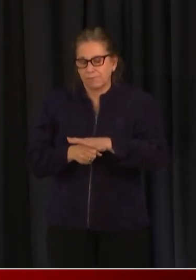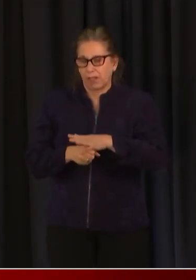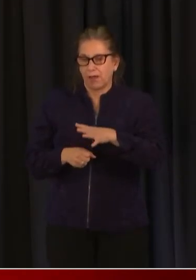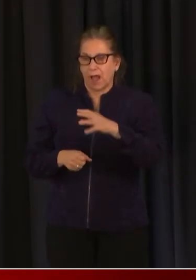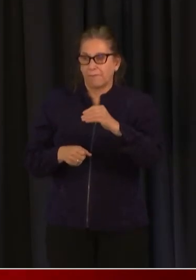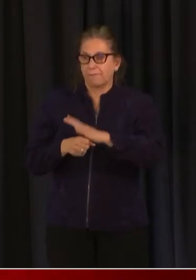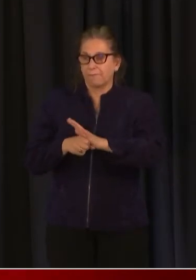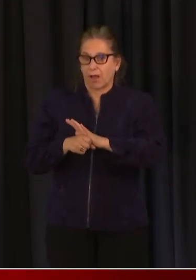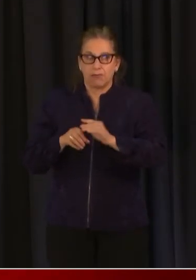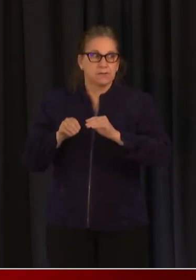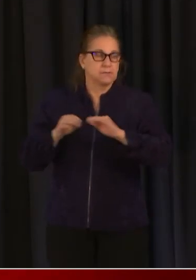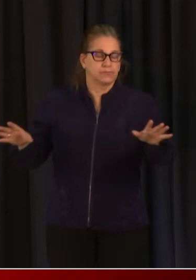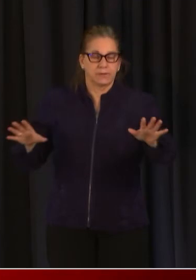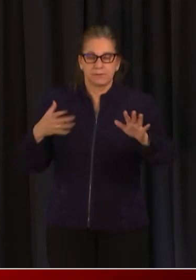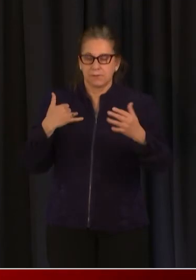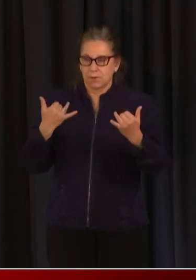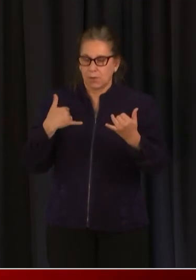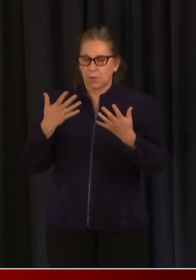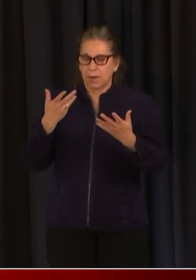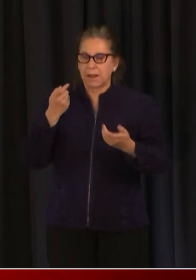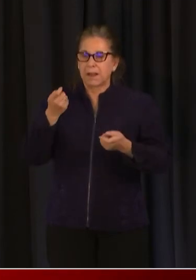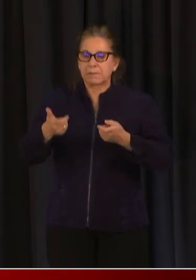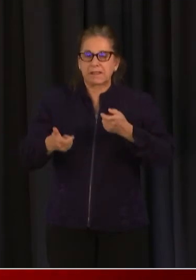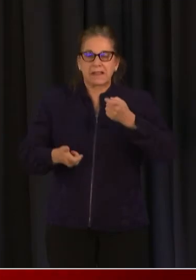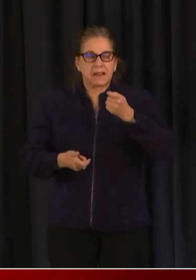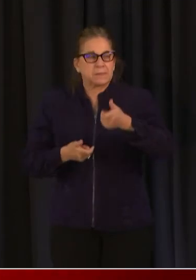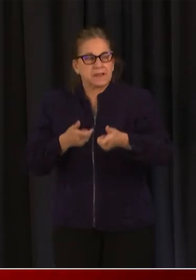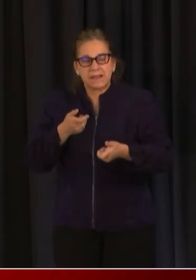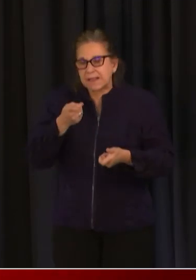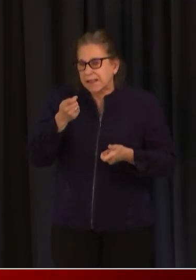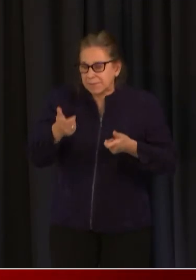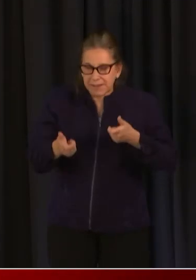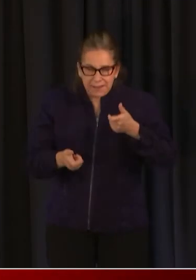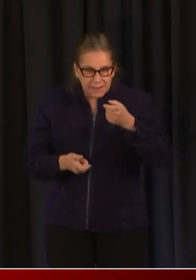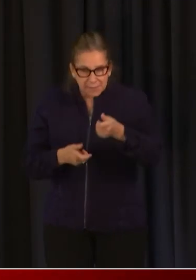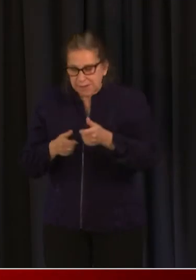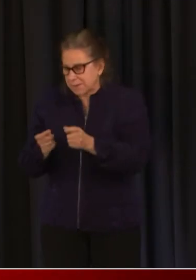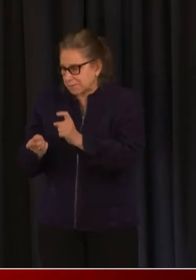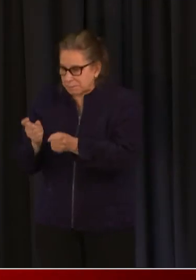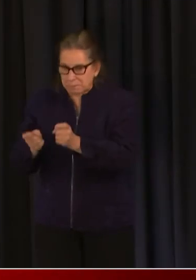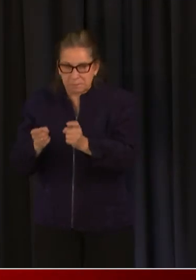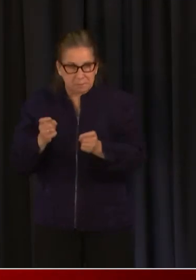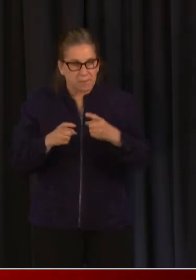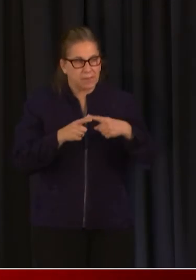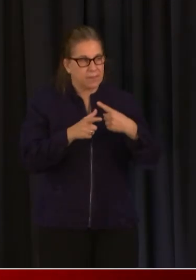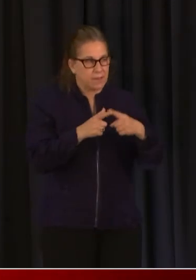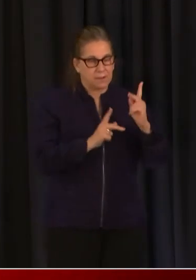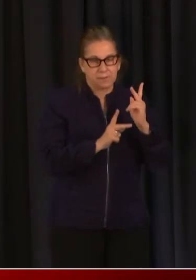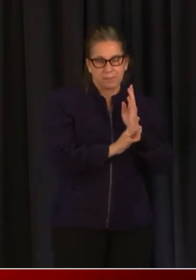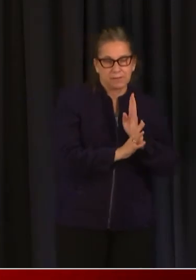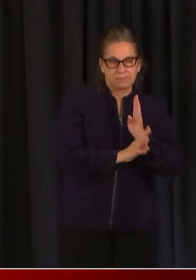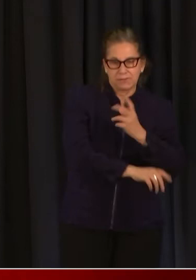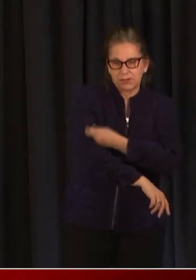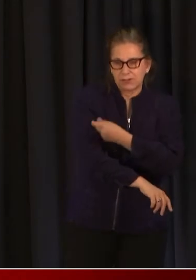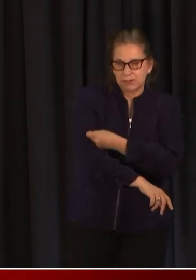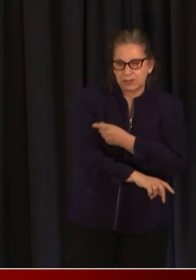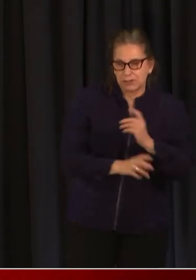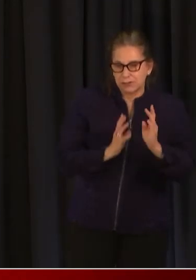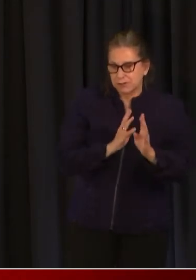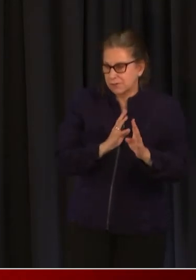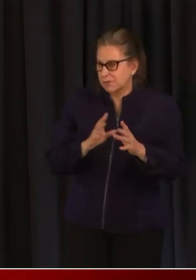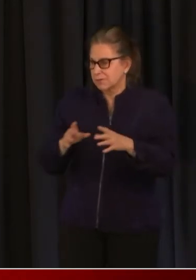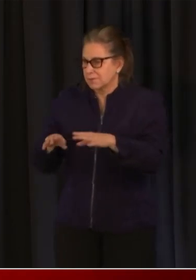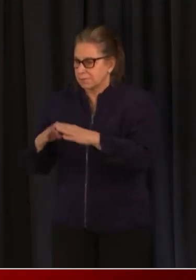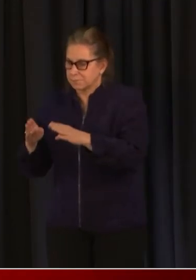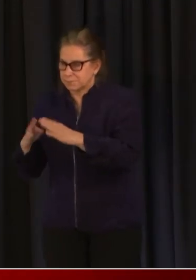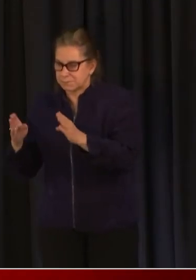people vaccinated. And so we're trying to do all of those things, moderate the restrictions where they're warranted and